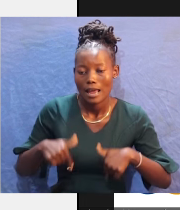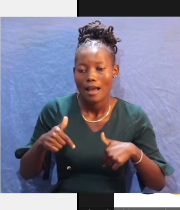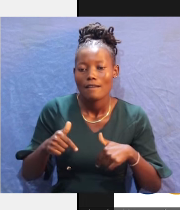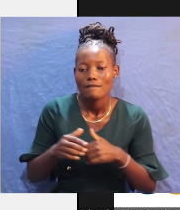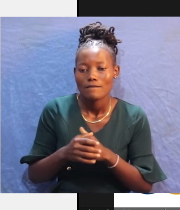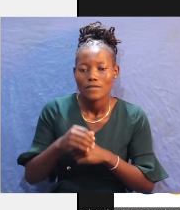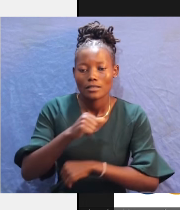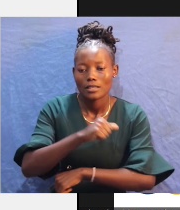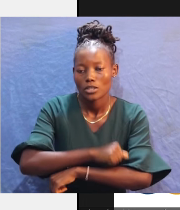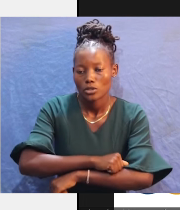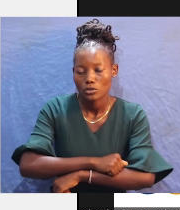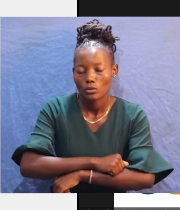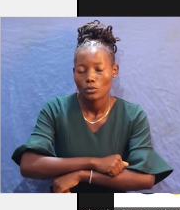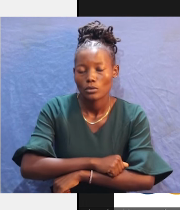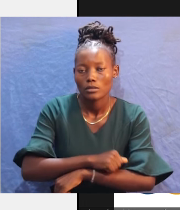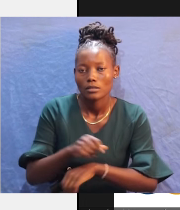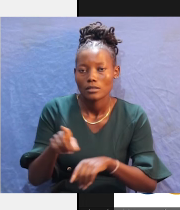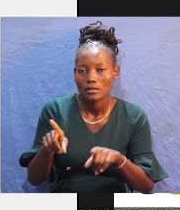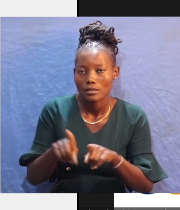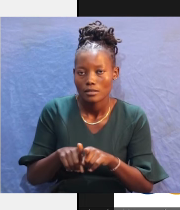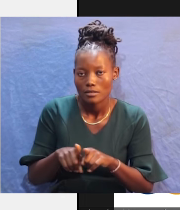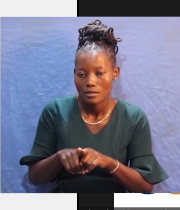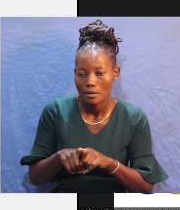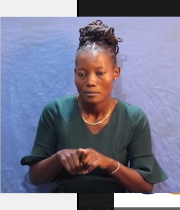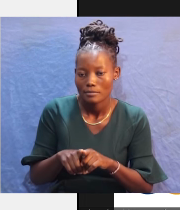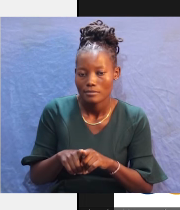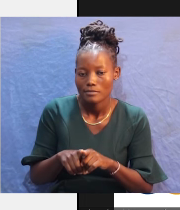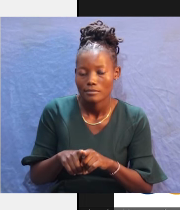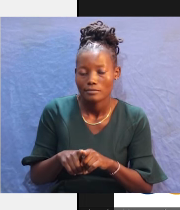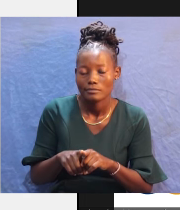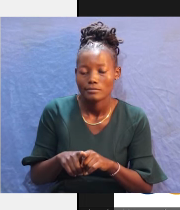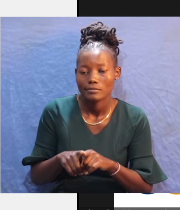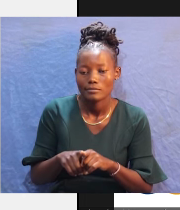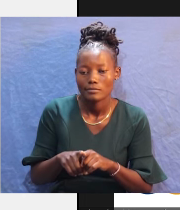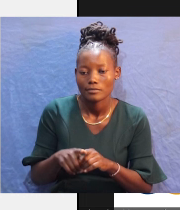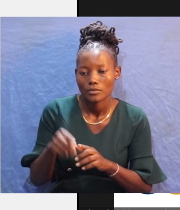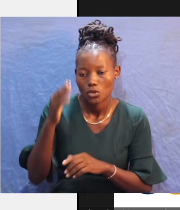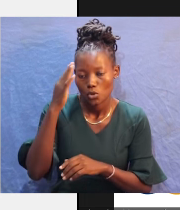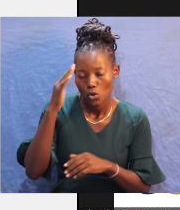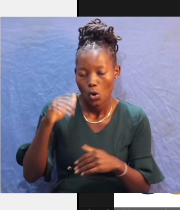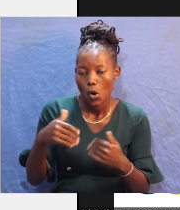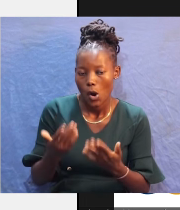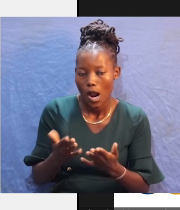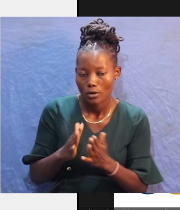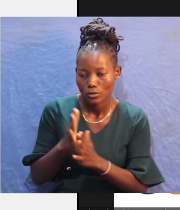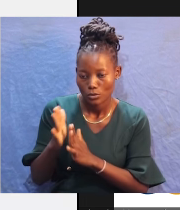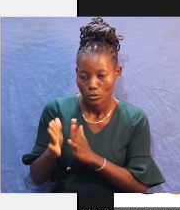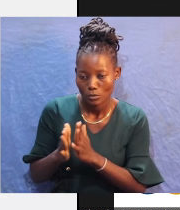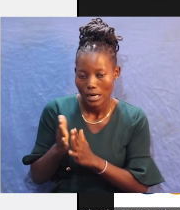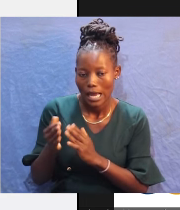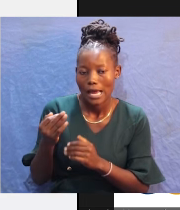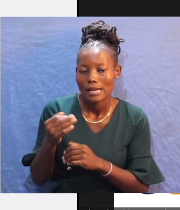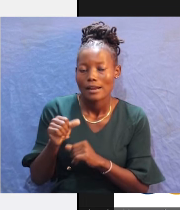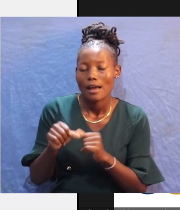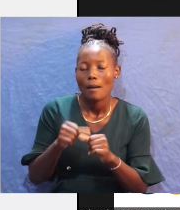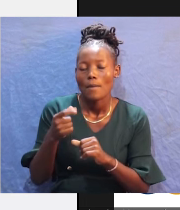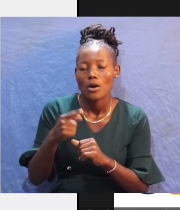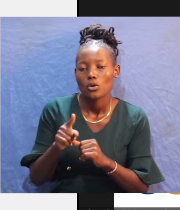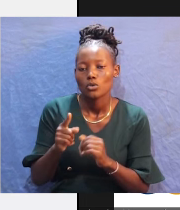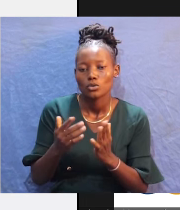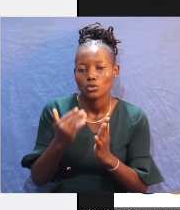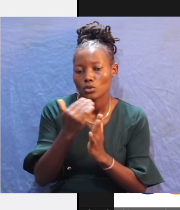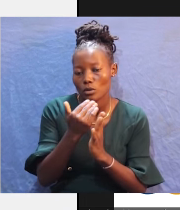the school, in your employment and so on, that you know how to set goals, you know how to develop the steps to get